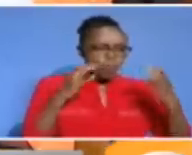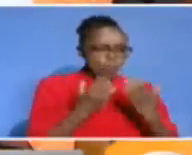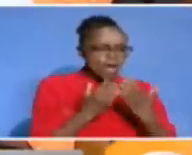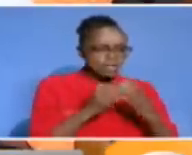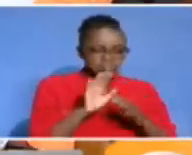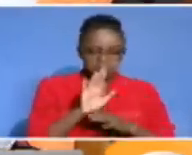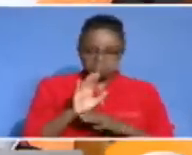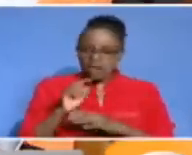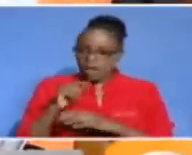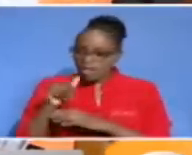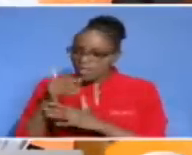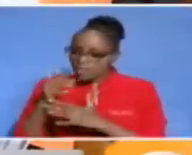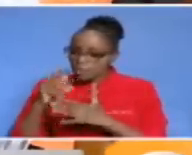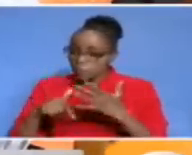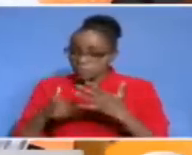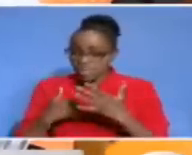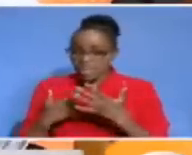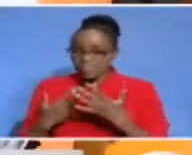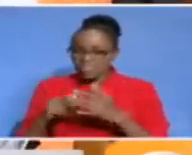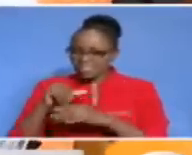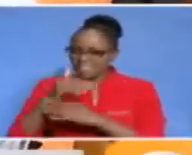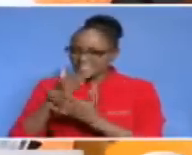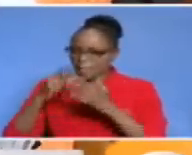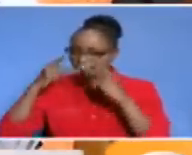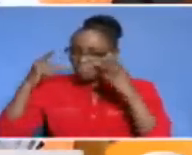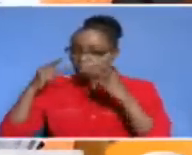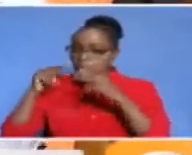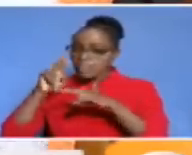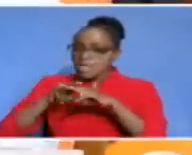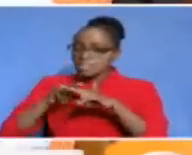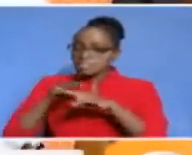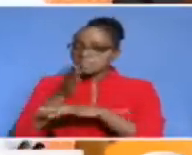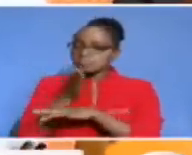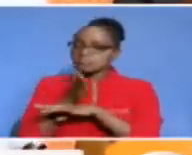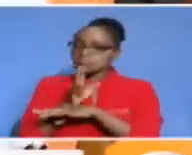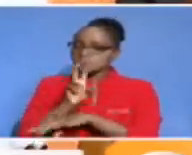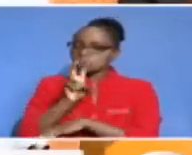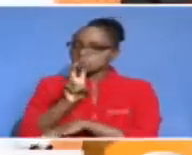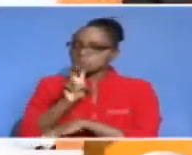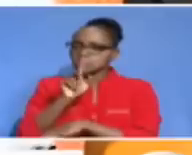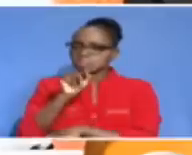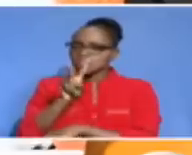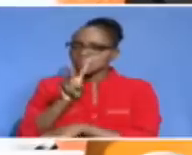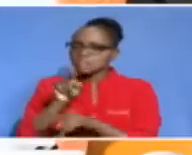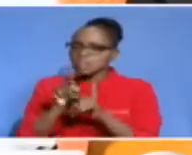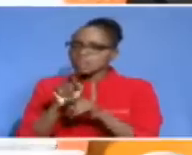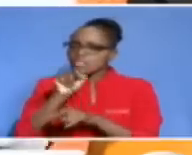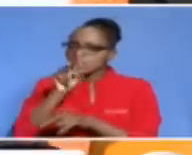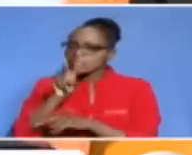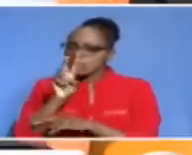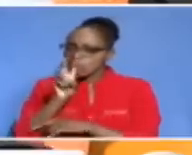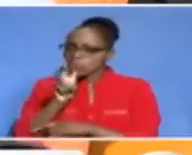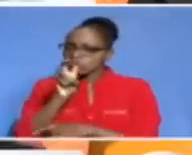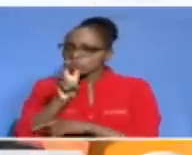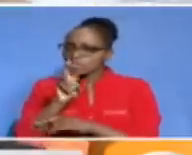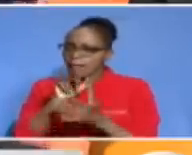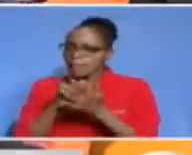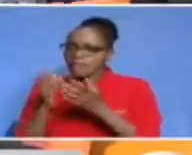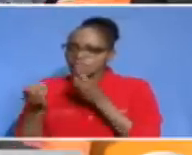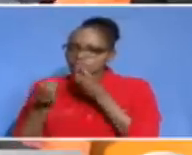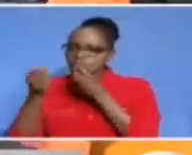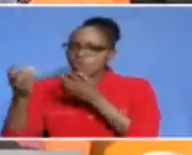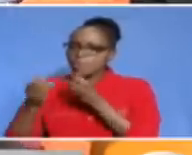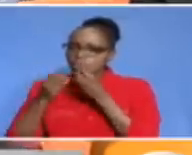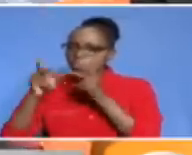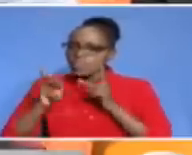is, there are some terrorists sitting in wherever they're sitting, looking at the TV, live television. Yes. So they're also informing